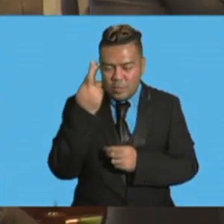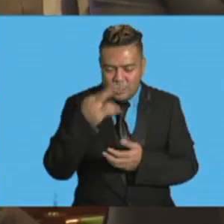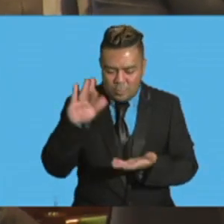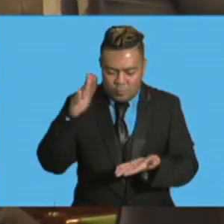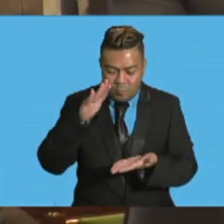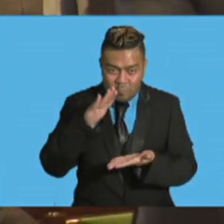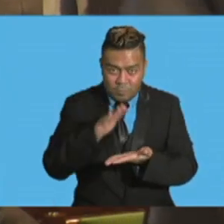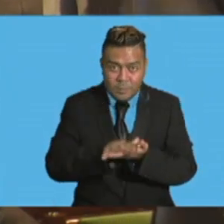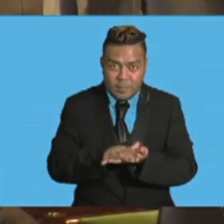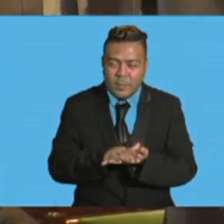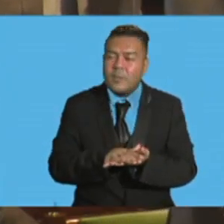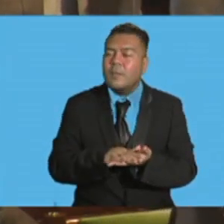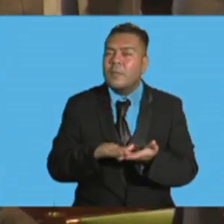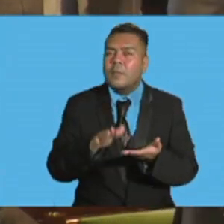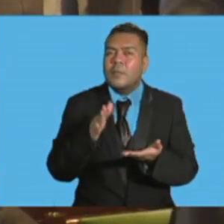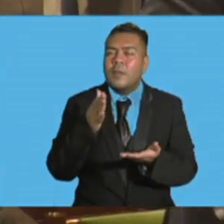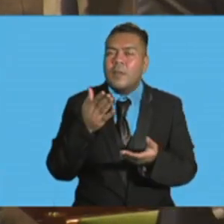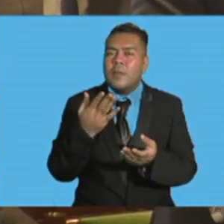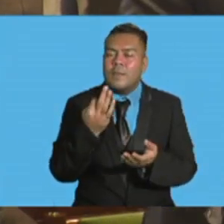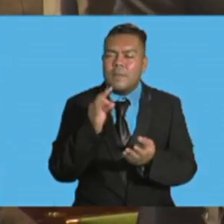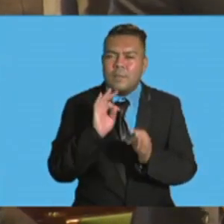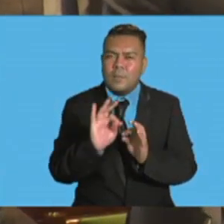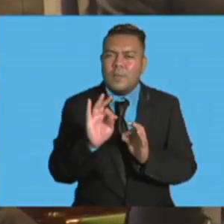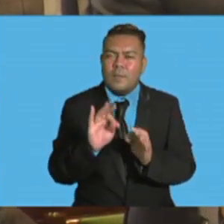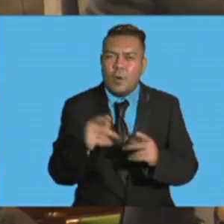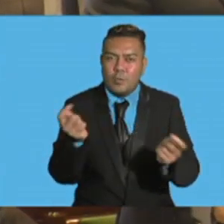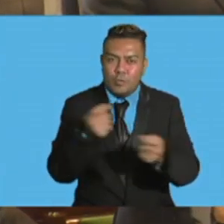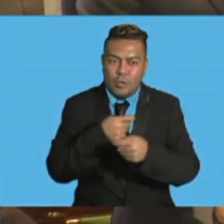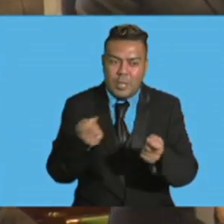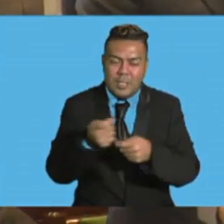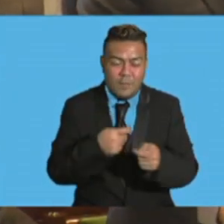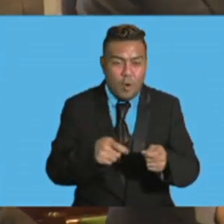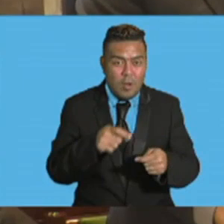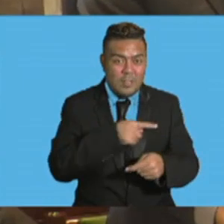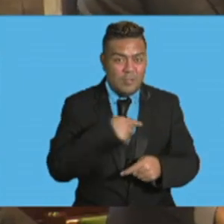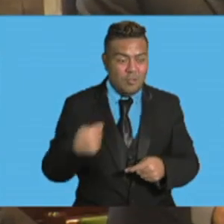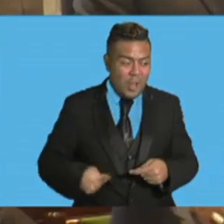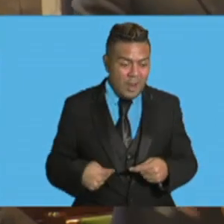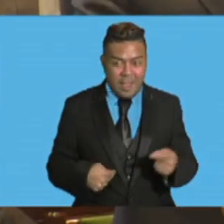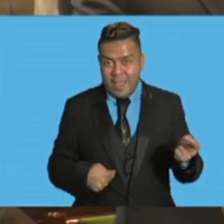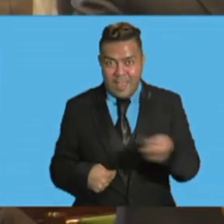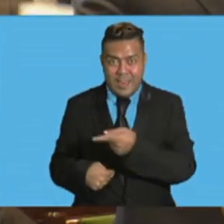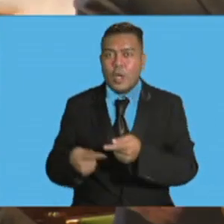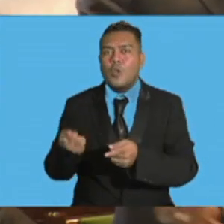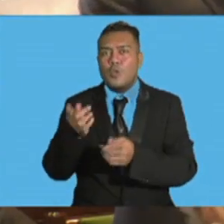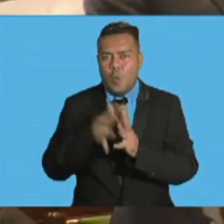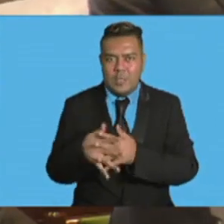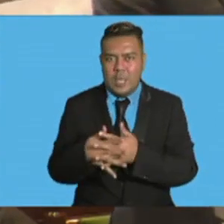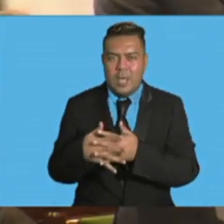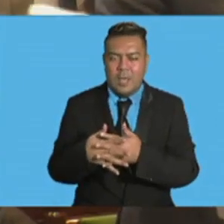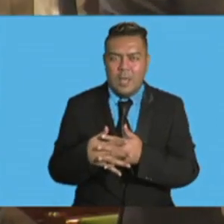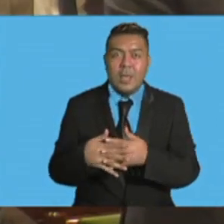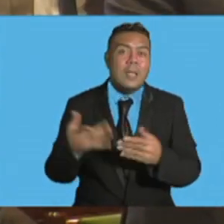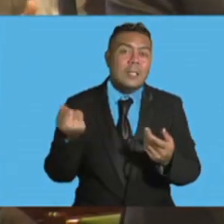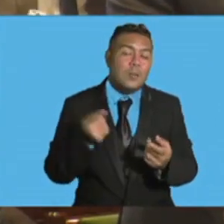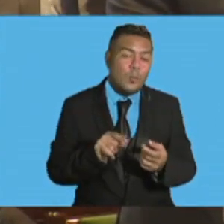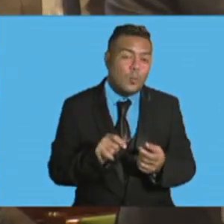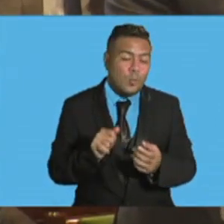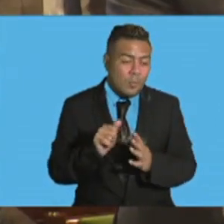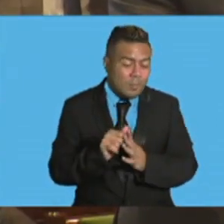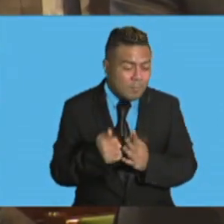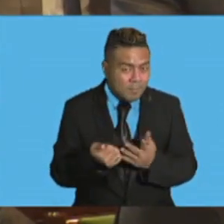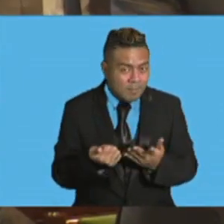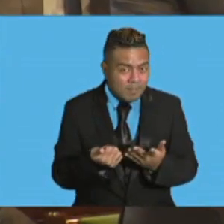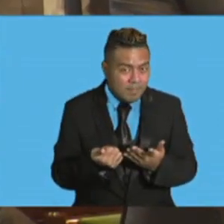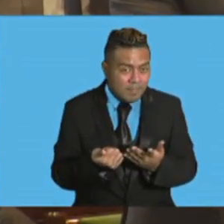with the possibility of further escalation of trade tension between China and USA. We of course sit on the periphery, but we will also get affected by